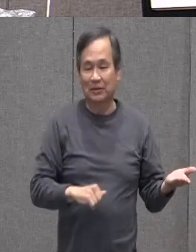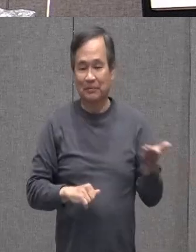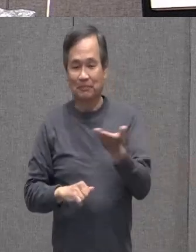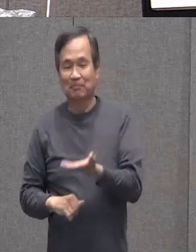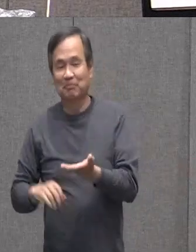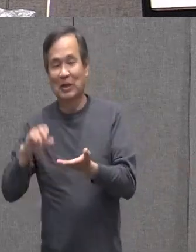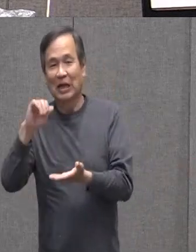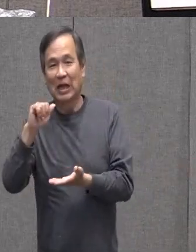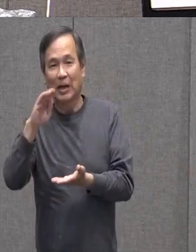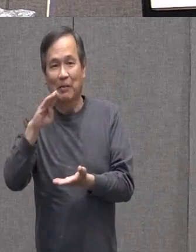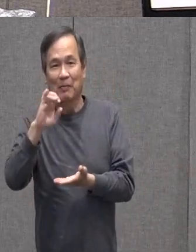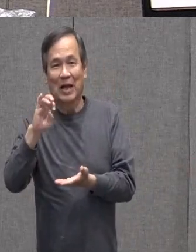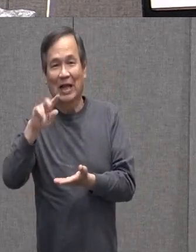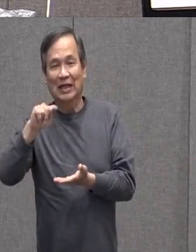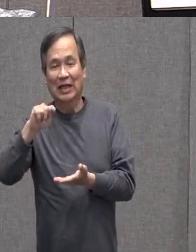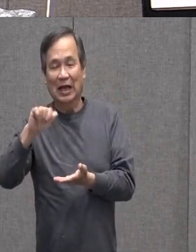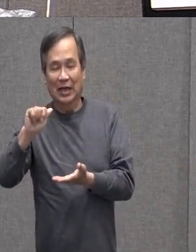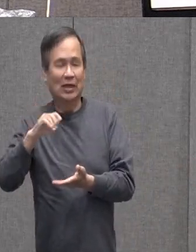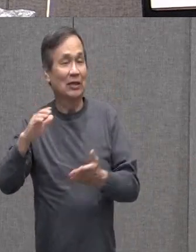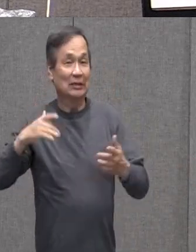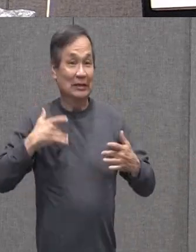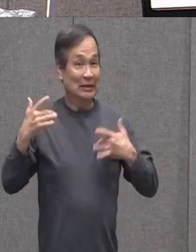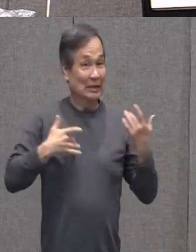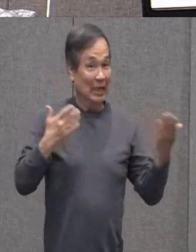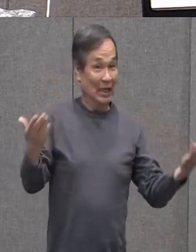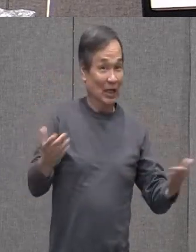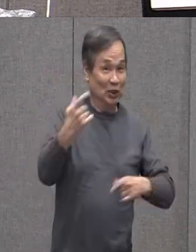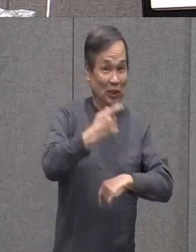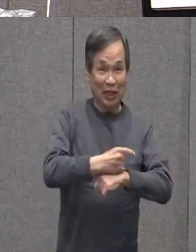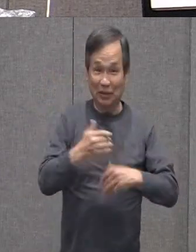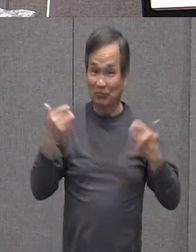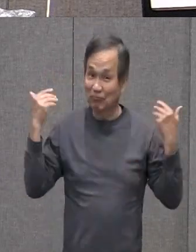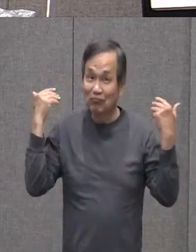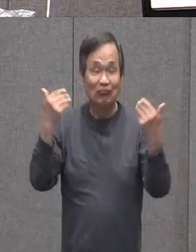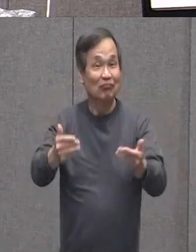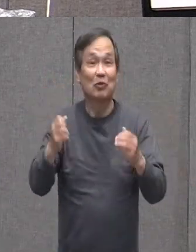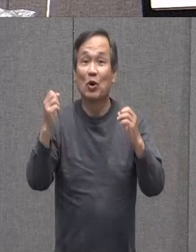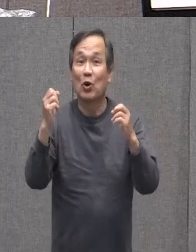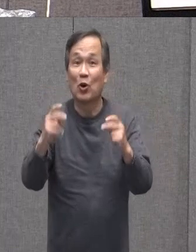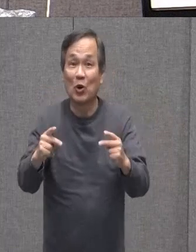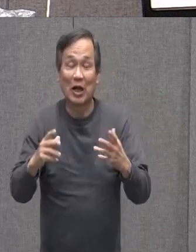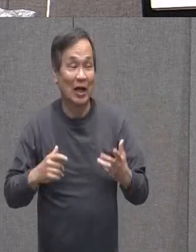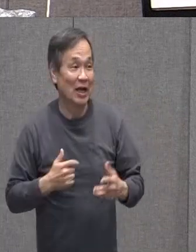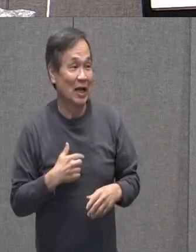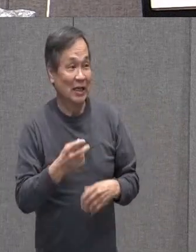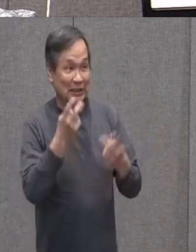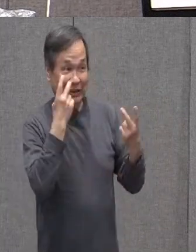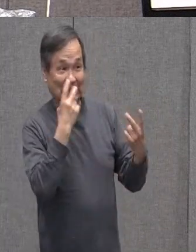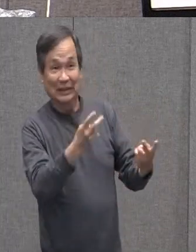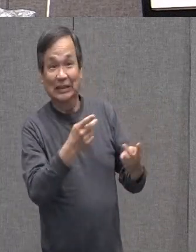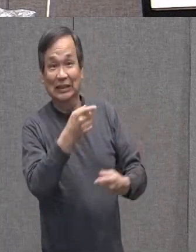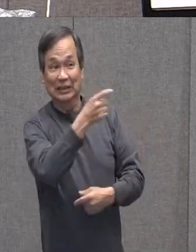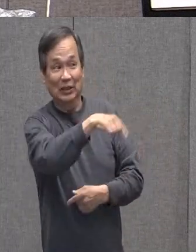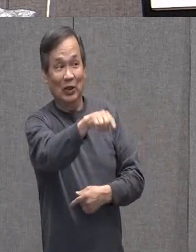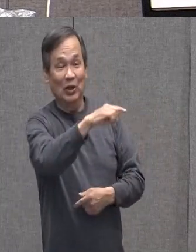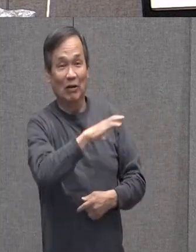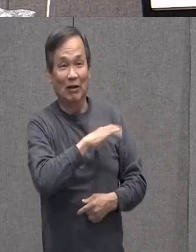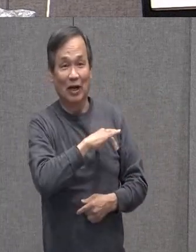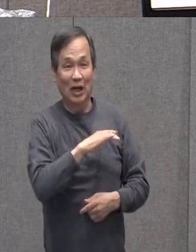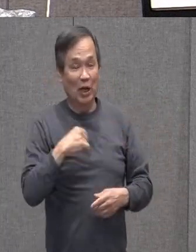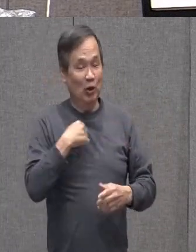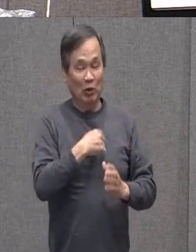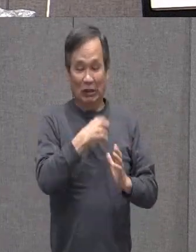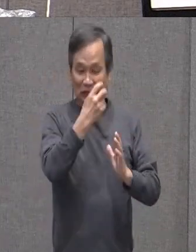are so excited for you to be here with us today. Let's just jump right in and let's review the essential question, and then we're going to dive